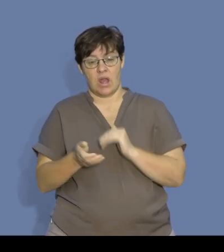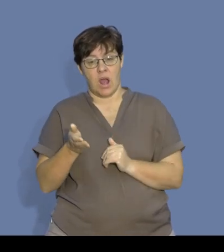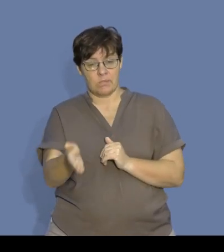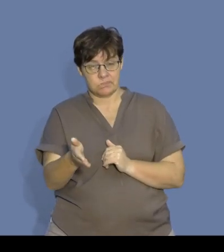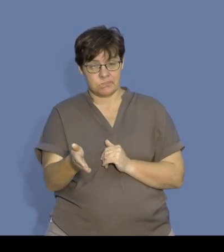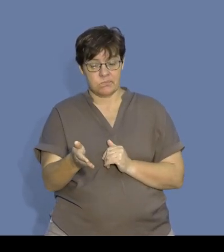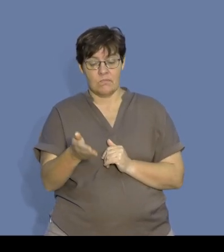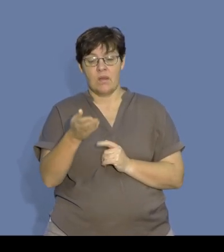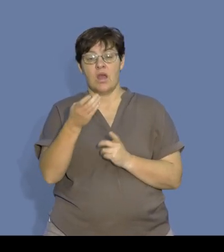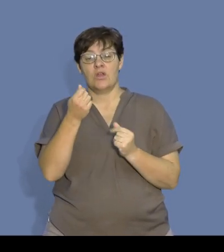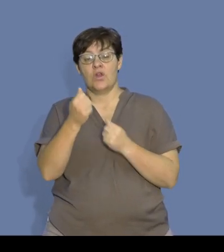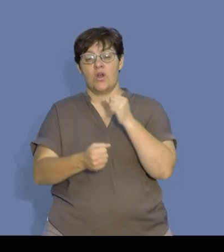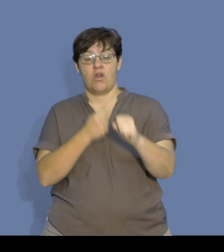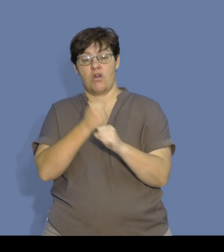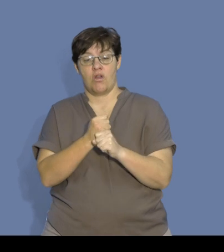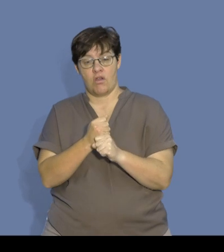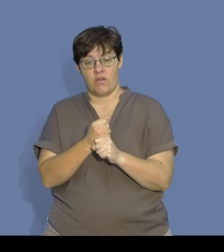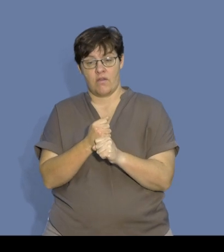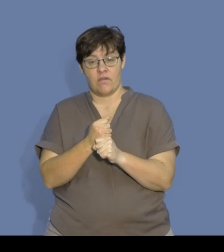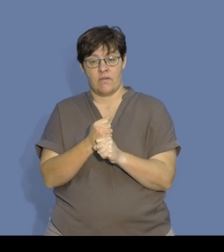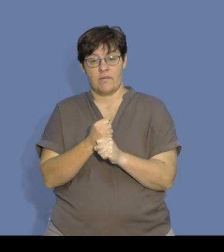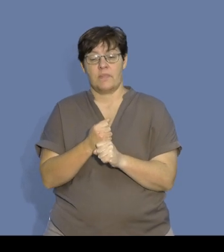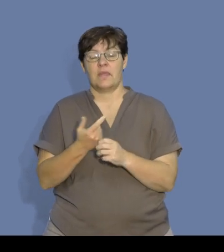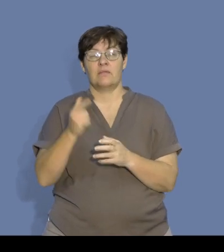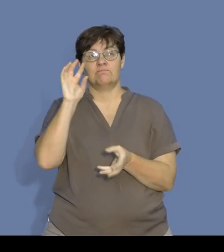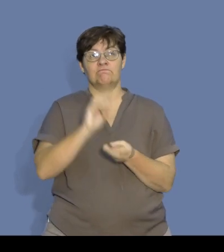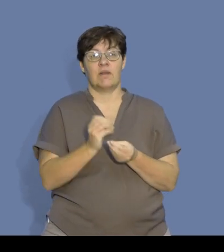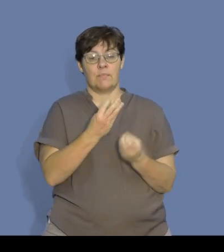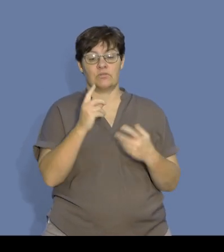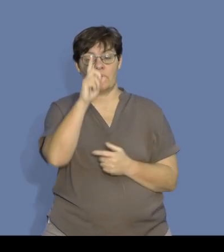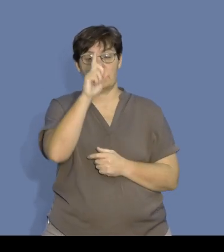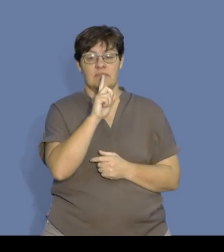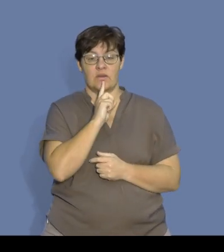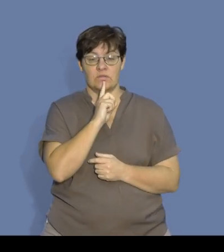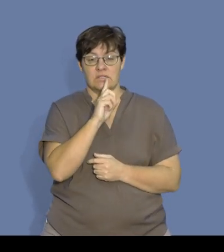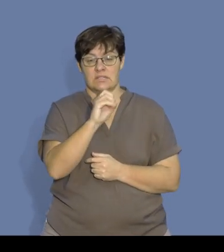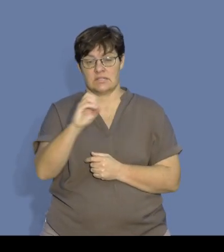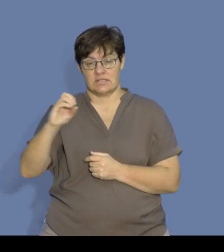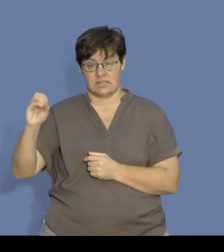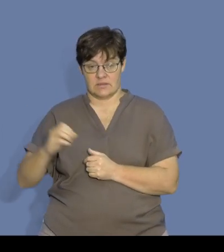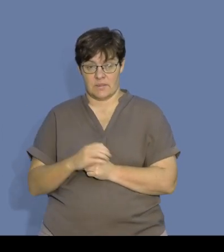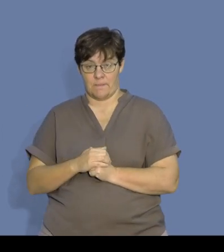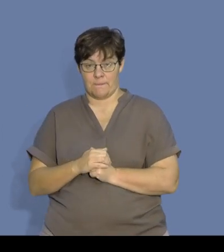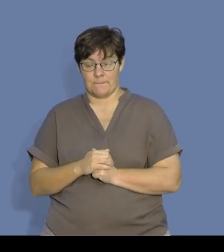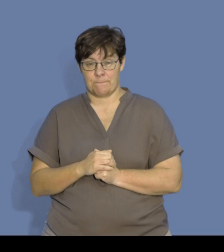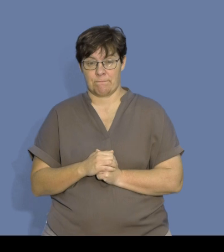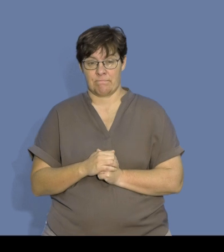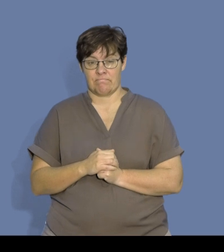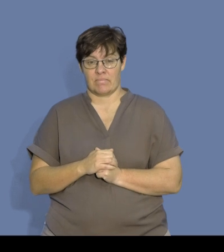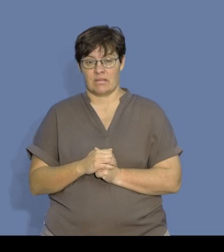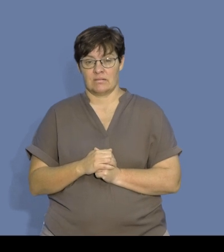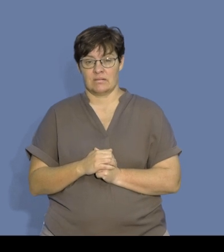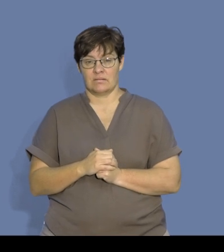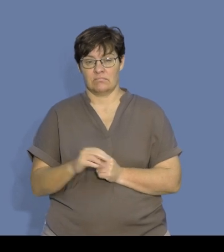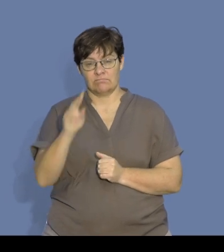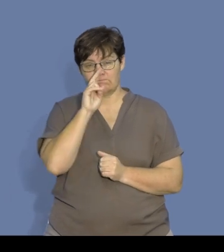on hand at the end of the current financial year amounted to 1,000 Rand, right?